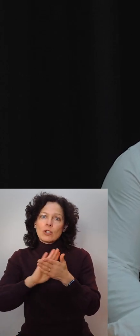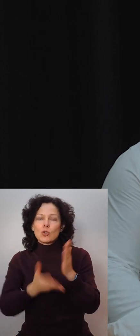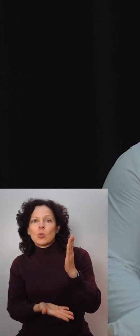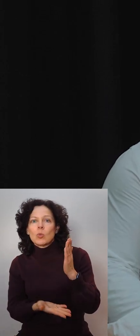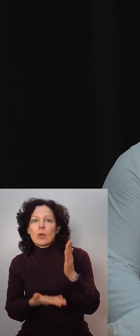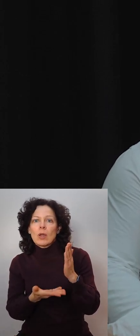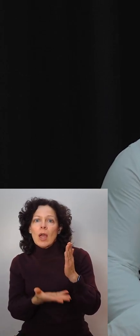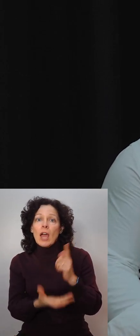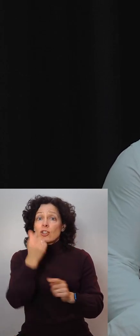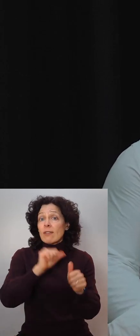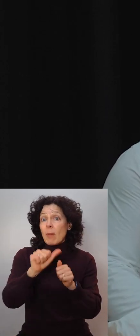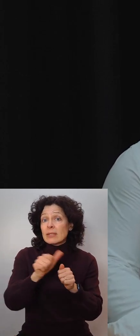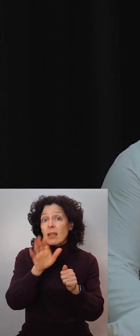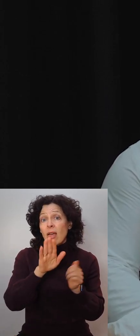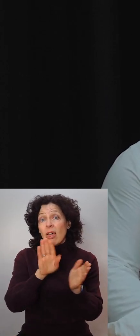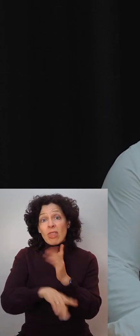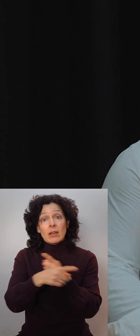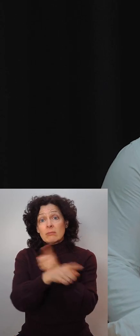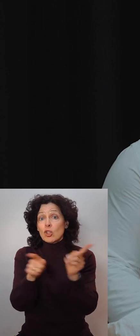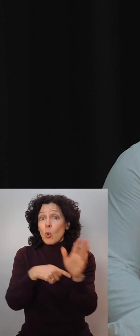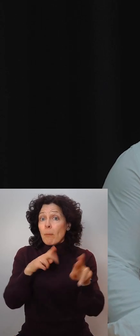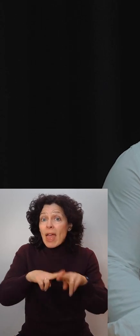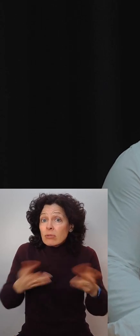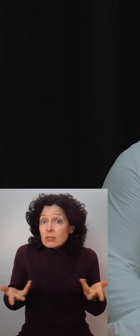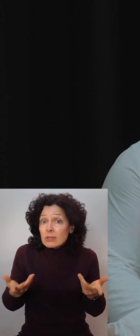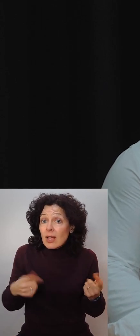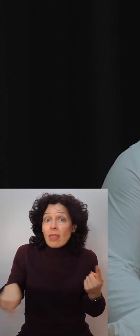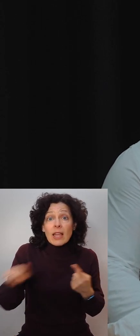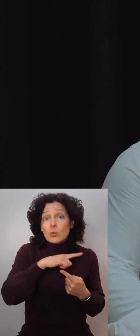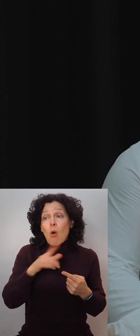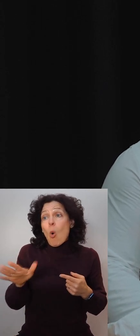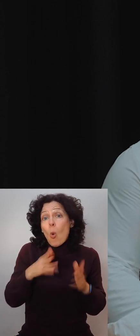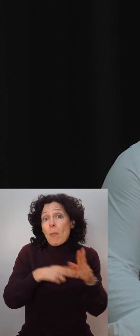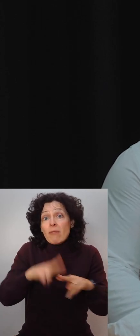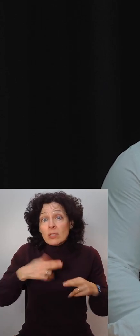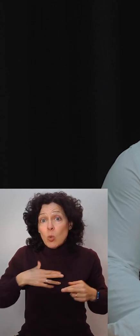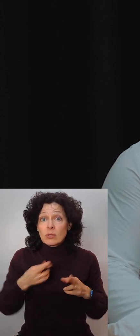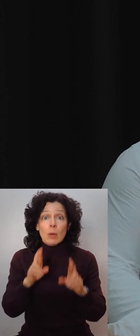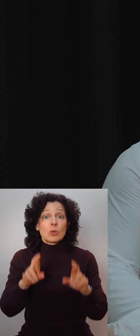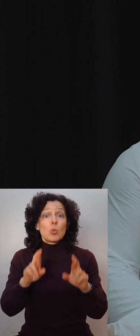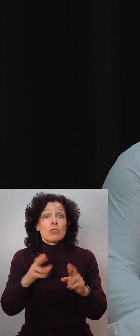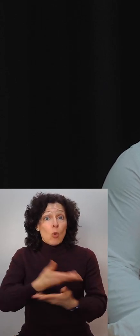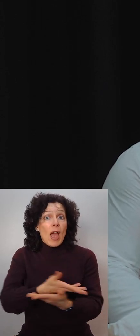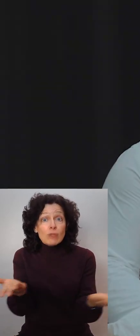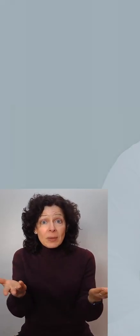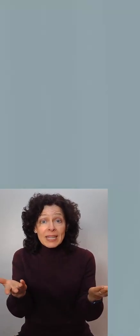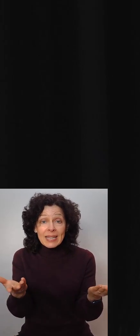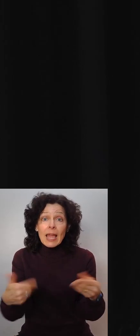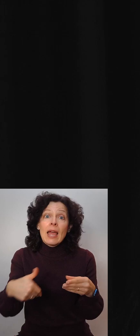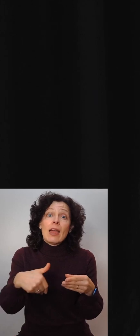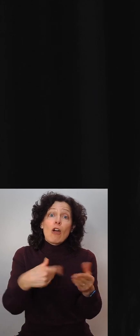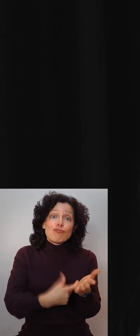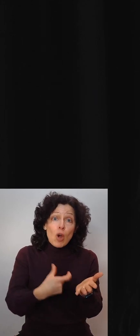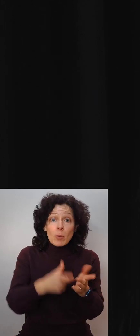your parents, obviously. That's what every parent wants, so. That's I'm gonna wish to everyone, not only Roma community, you know what I mean? Tak